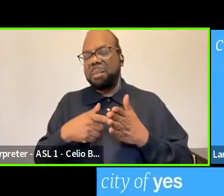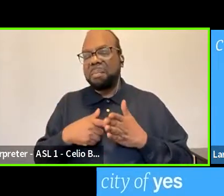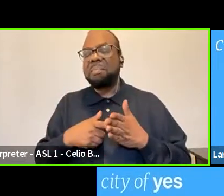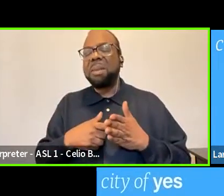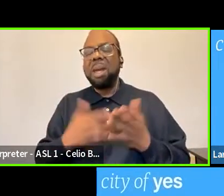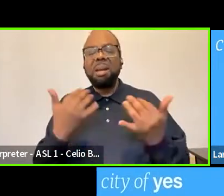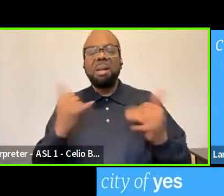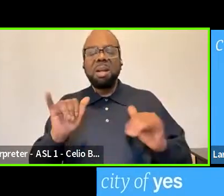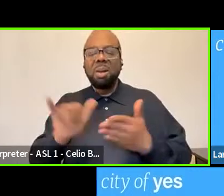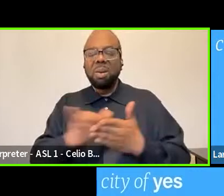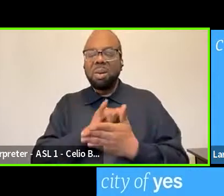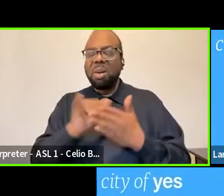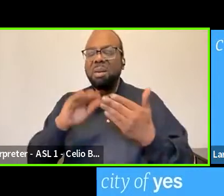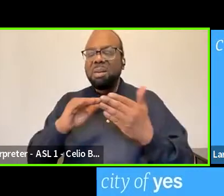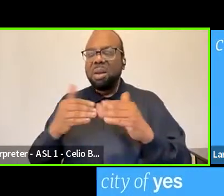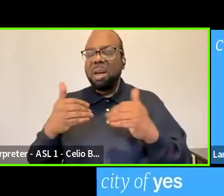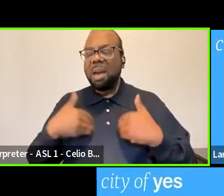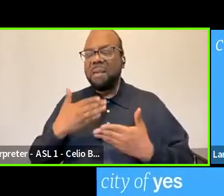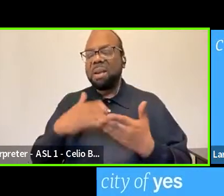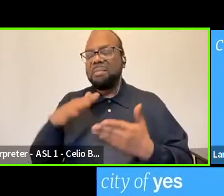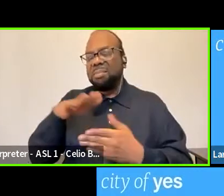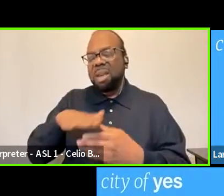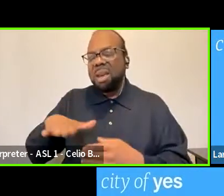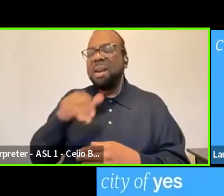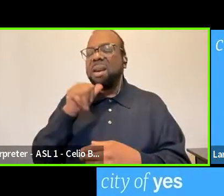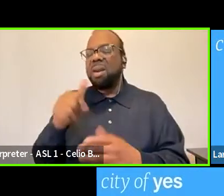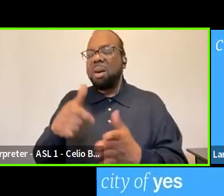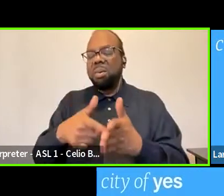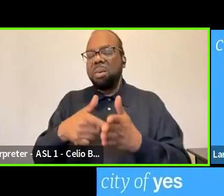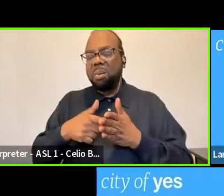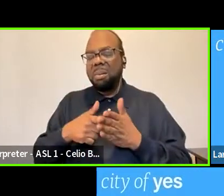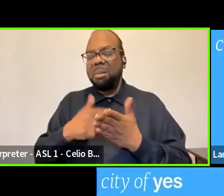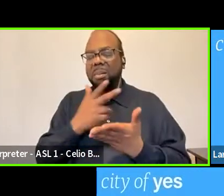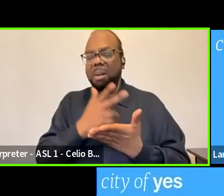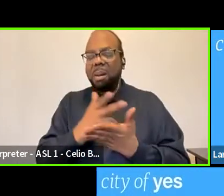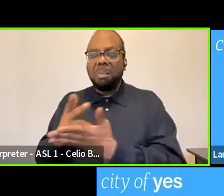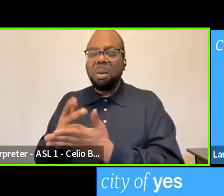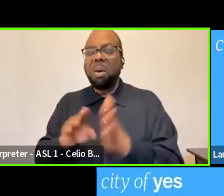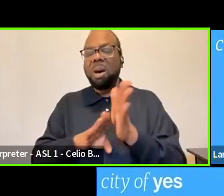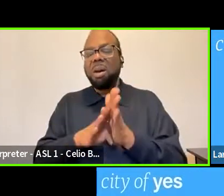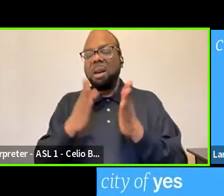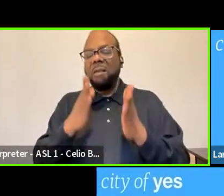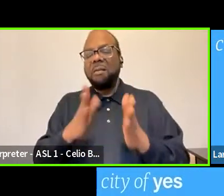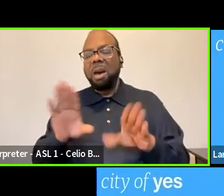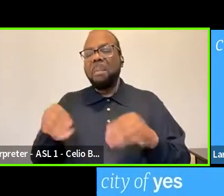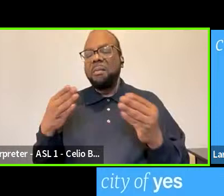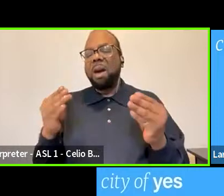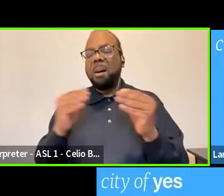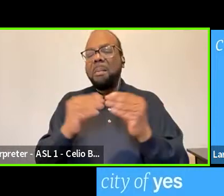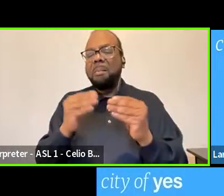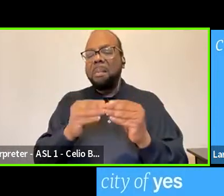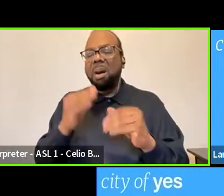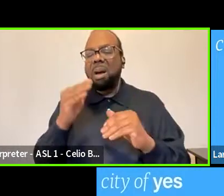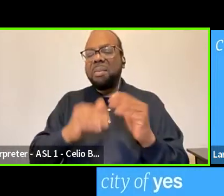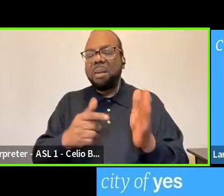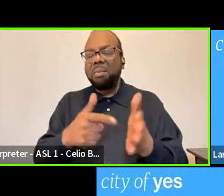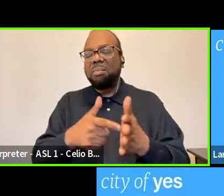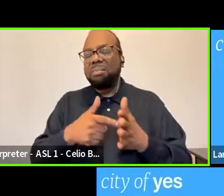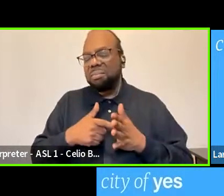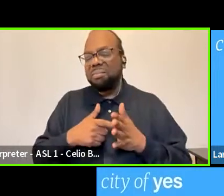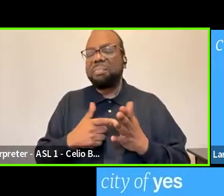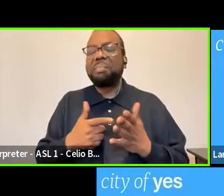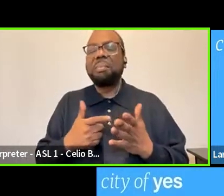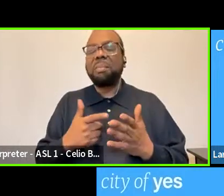are some areas that, um, don't necessarily require parking or, uh, developers are providing more parking than what our current zoning requirements allow.